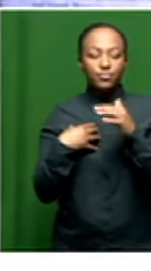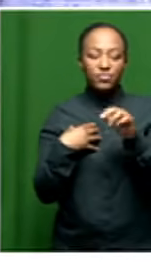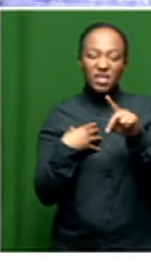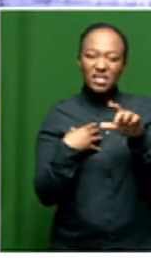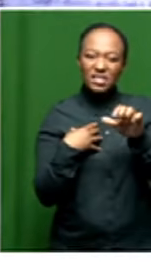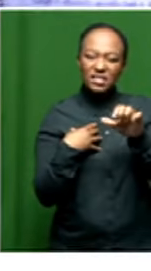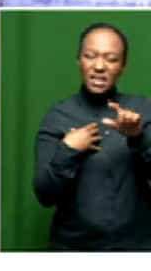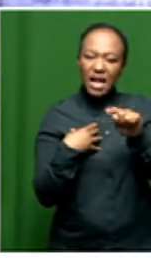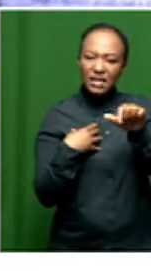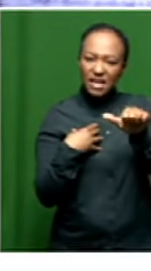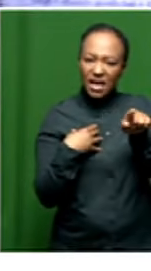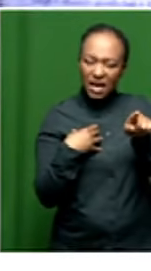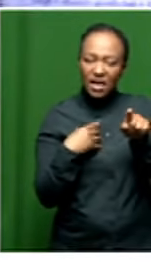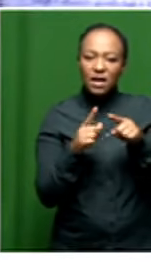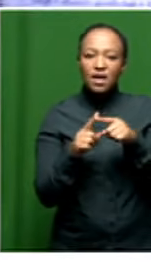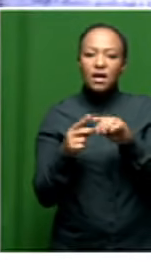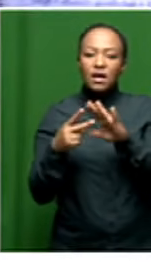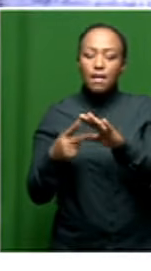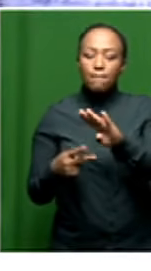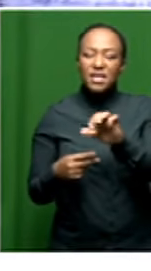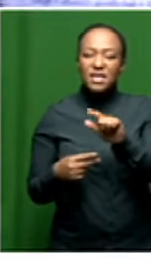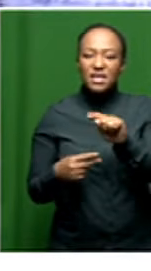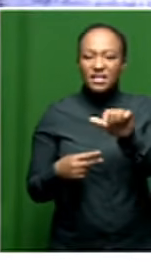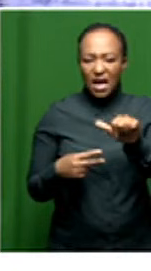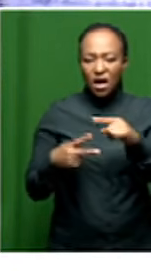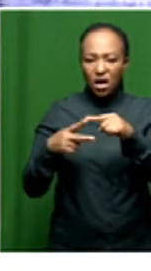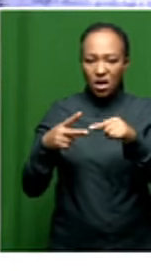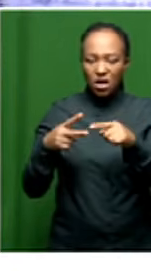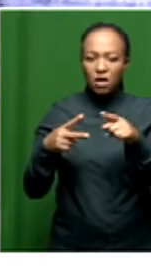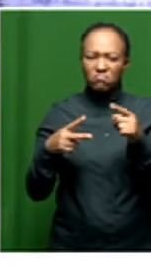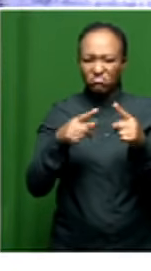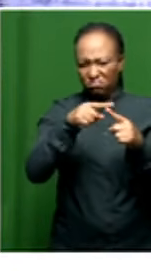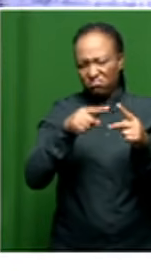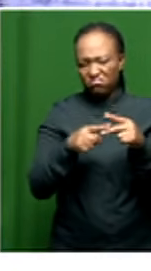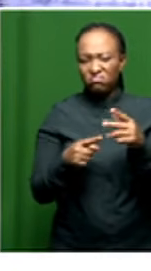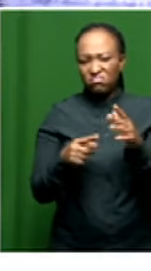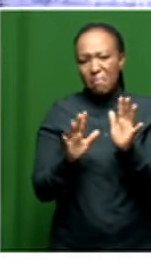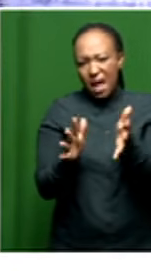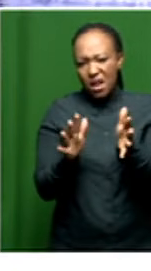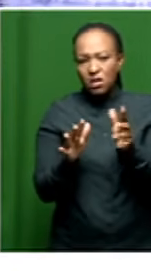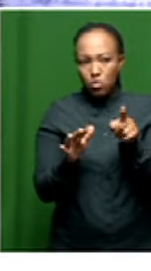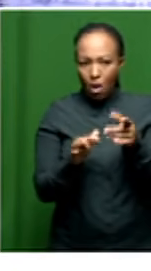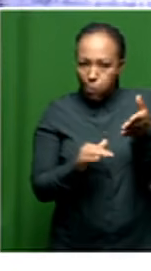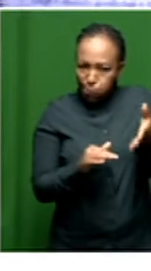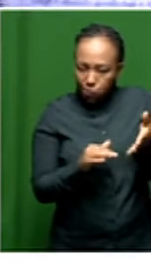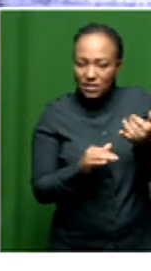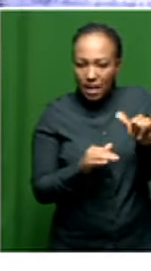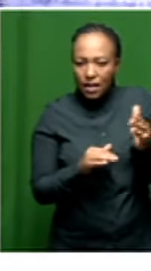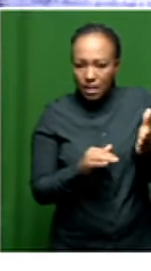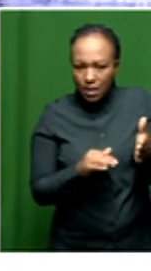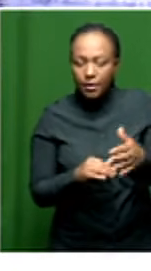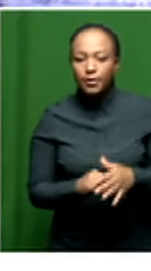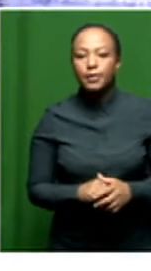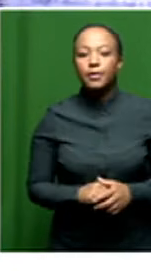the Gamma, the Beta variant. Those are some of the main variants that are there. But now, of course, there is